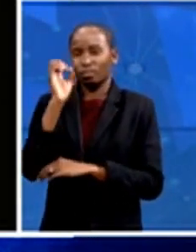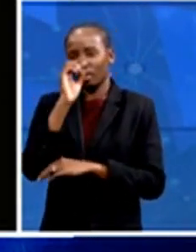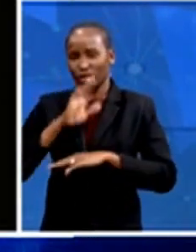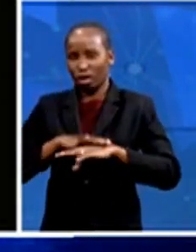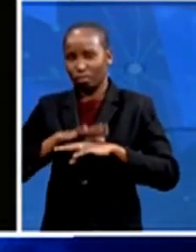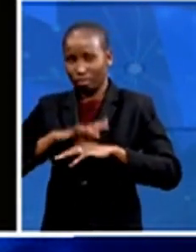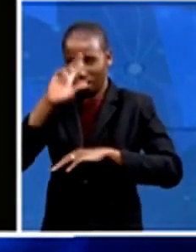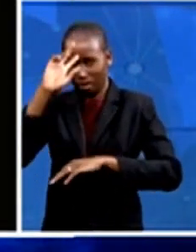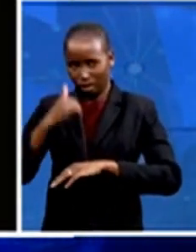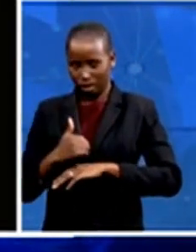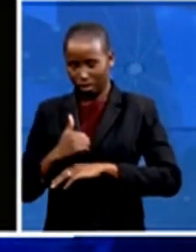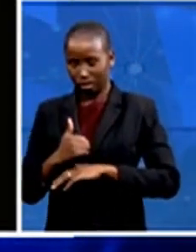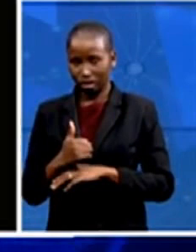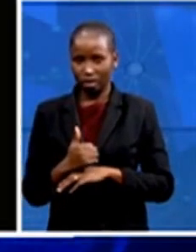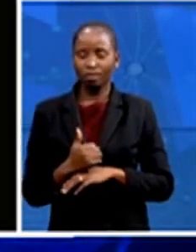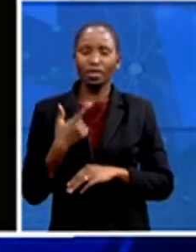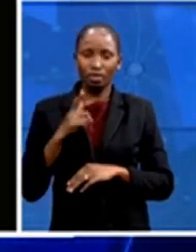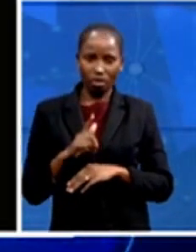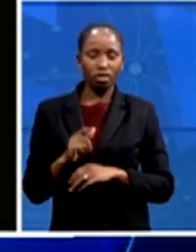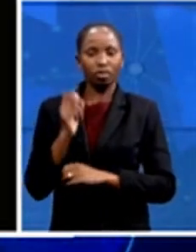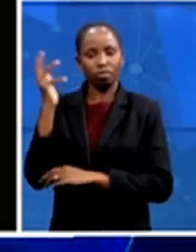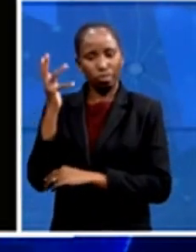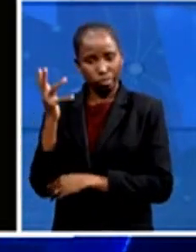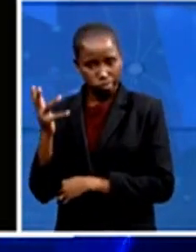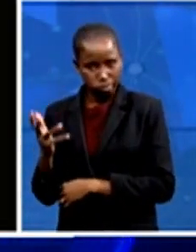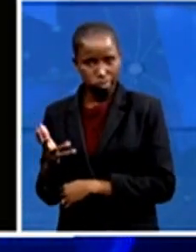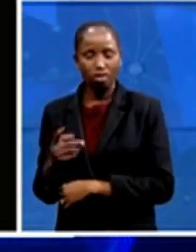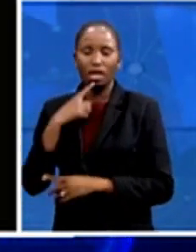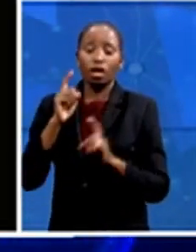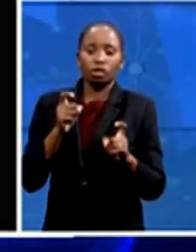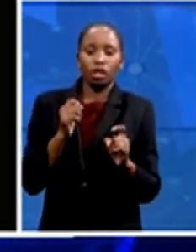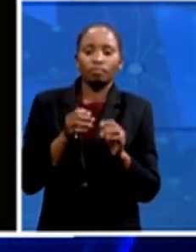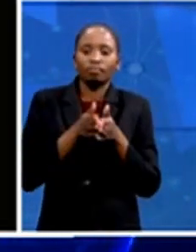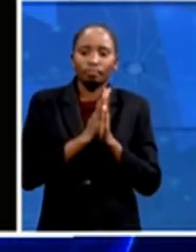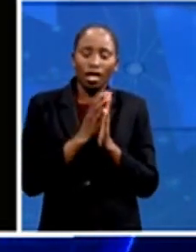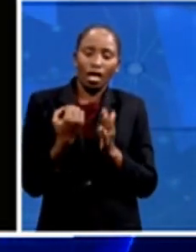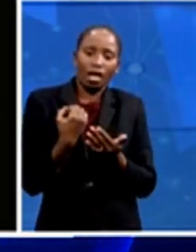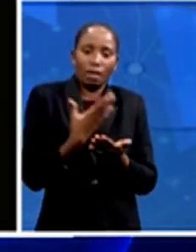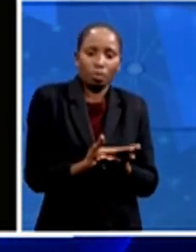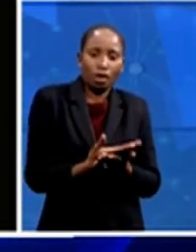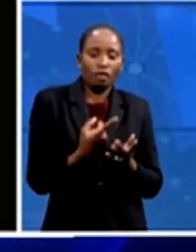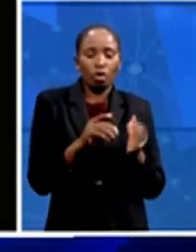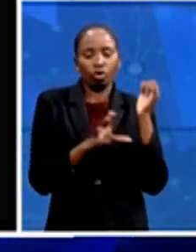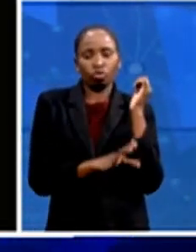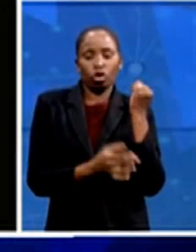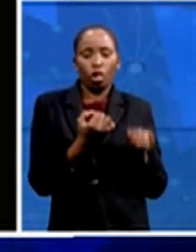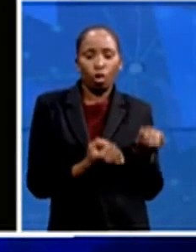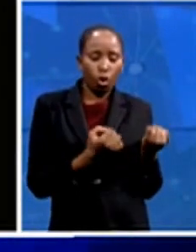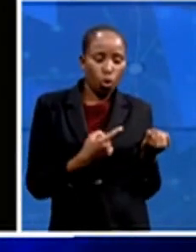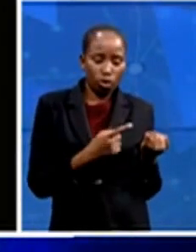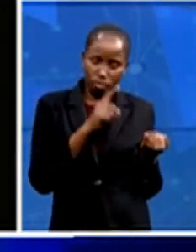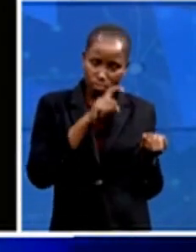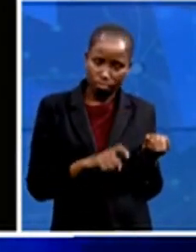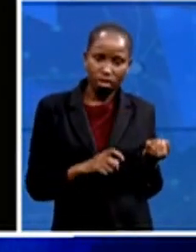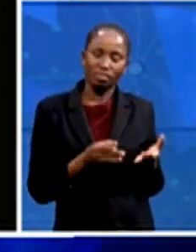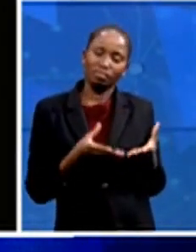lodging an urgent application to the Constitutional Court to have, those elections on the 27th of October